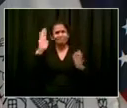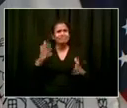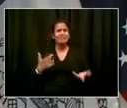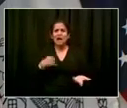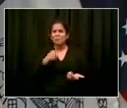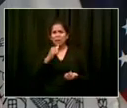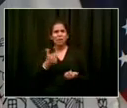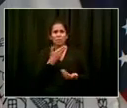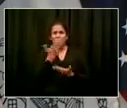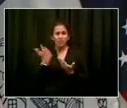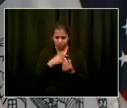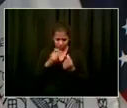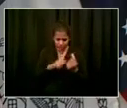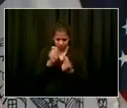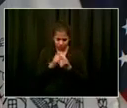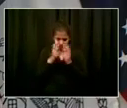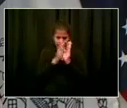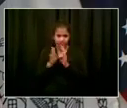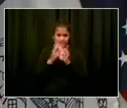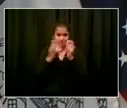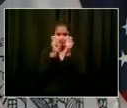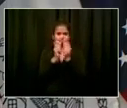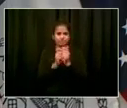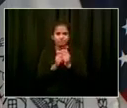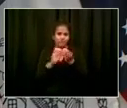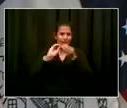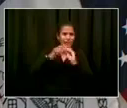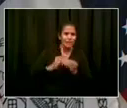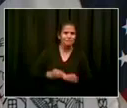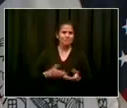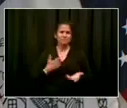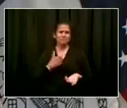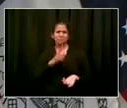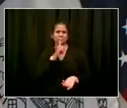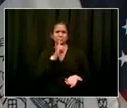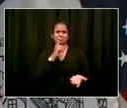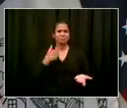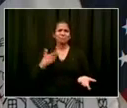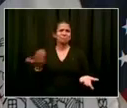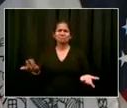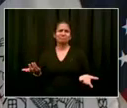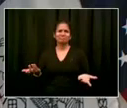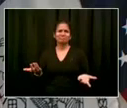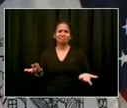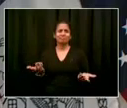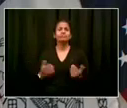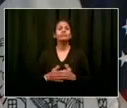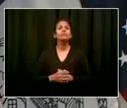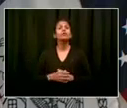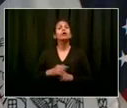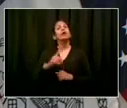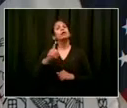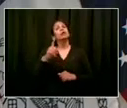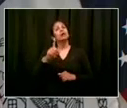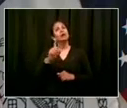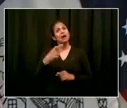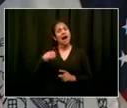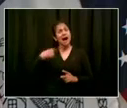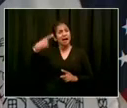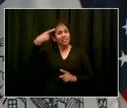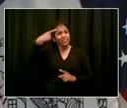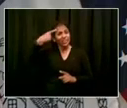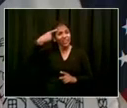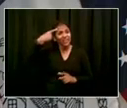much on individuals. You've got, I think, folks in the school communities who